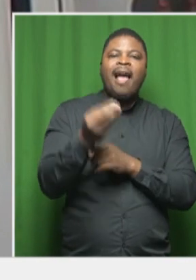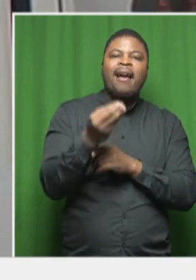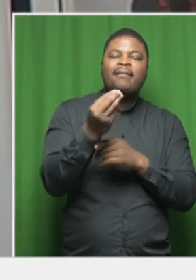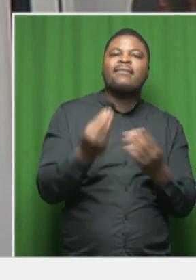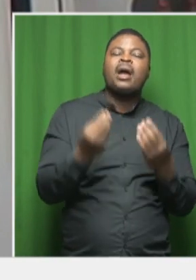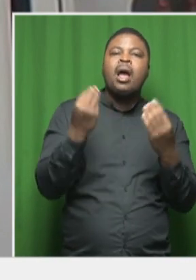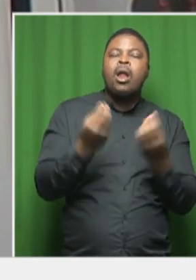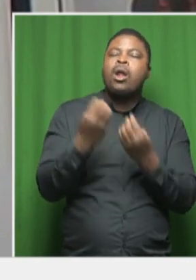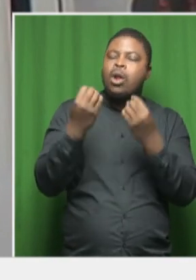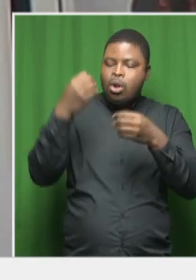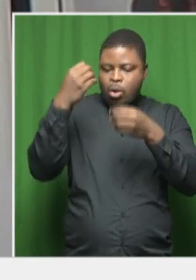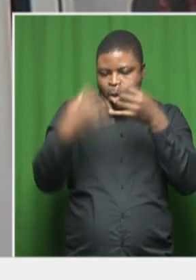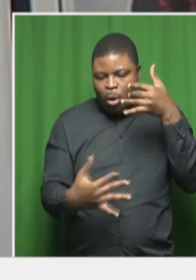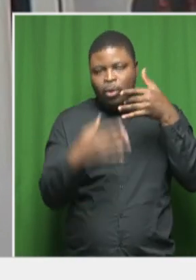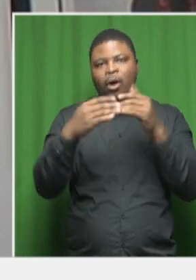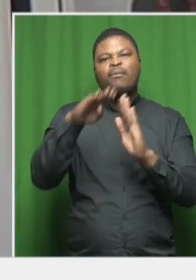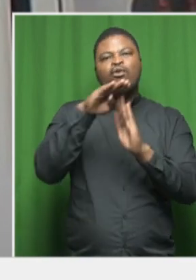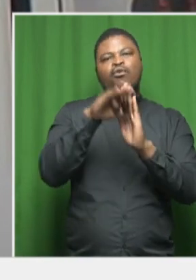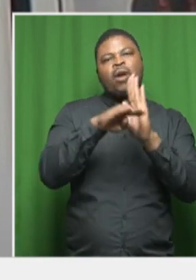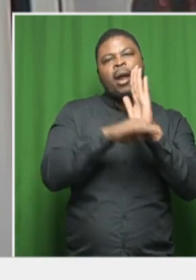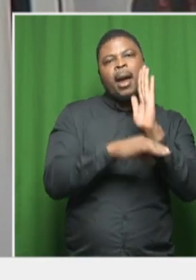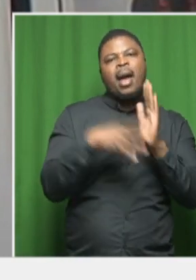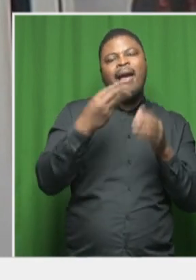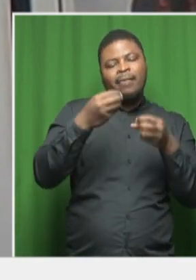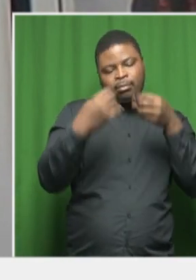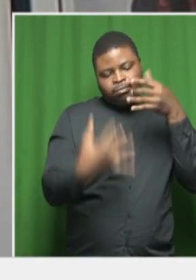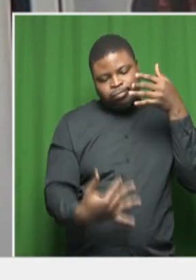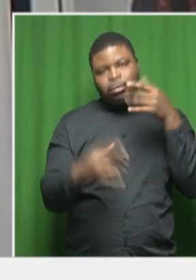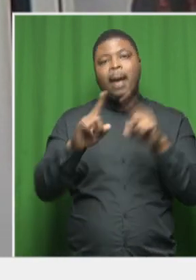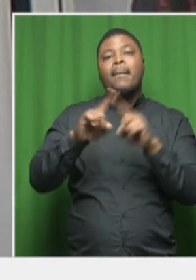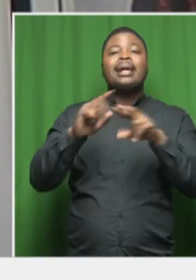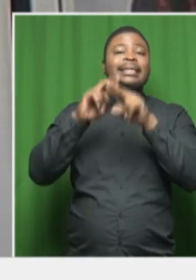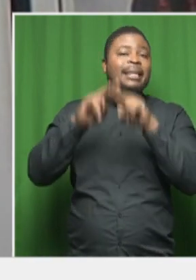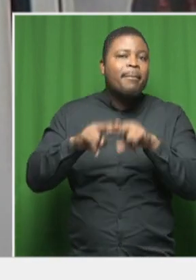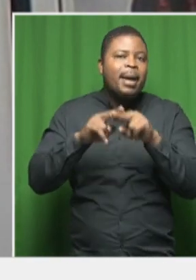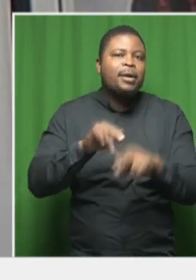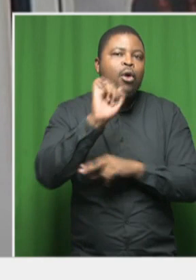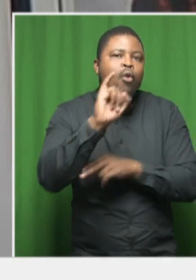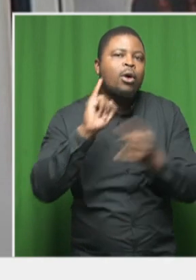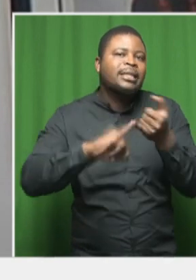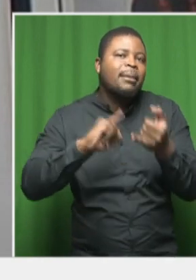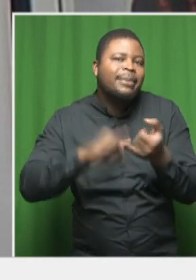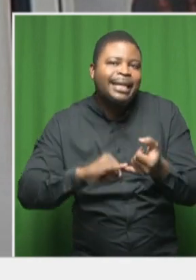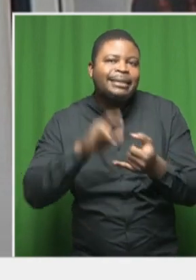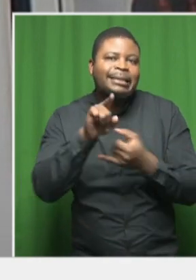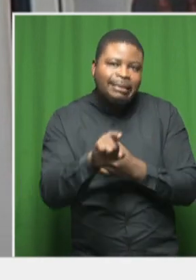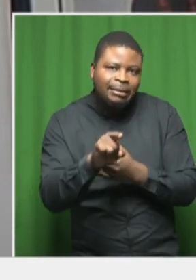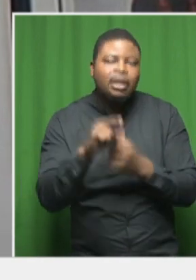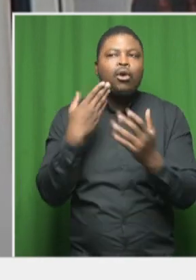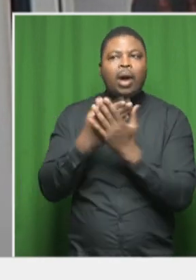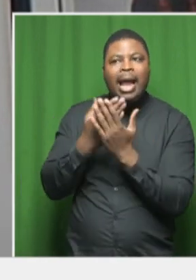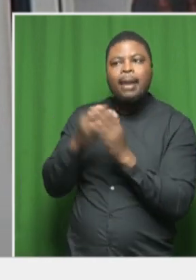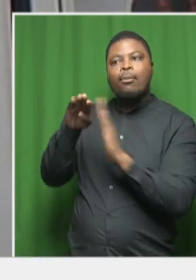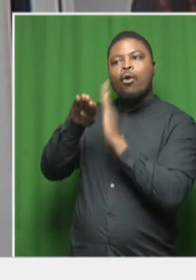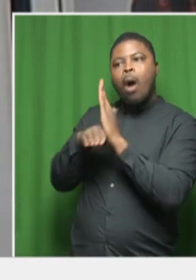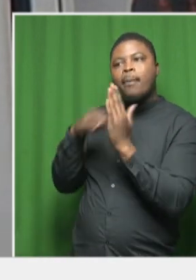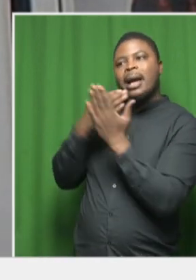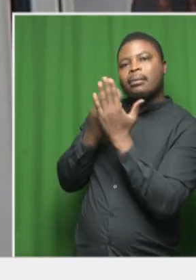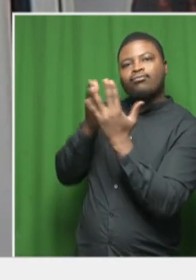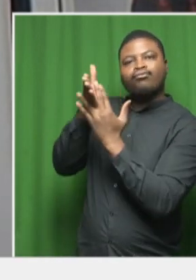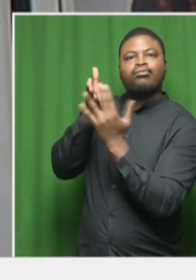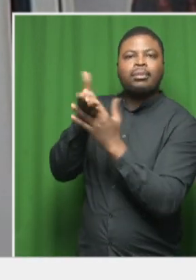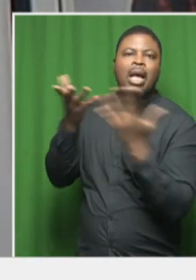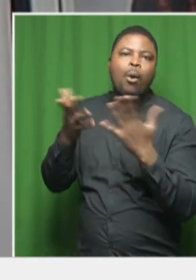different programs that you might need depending on your course, and you would access these programs through the